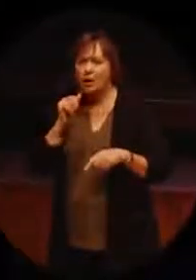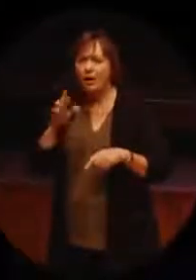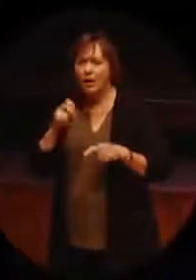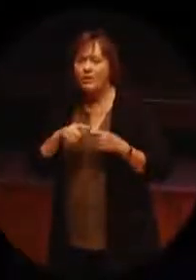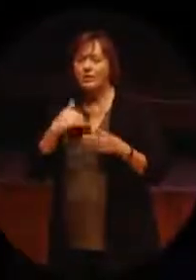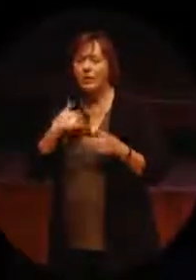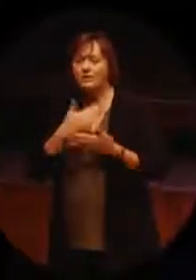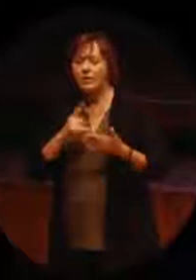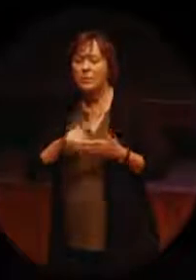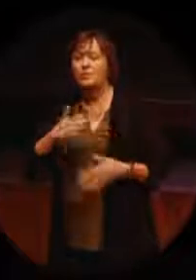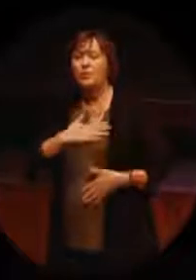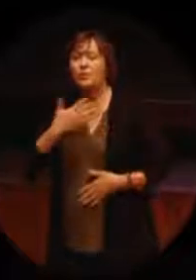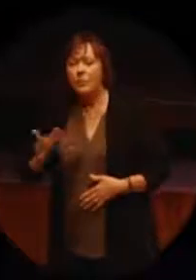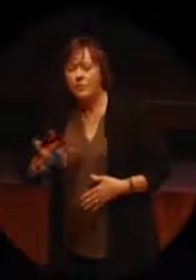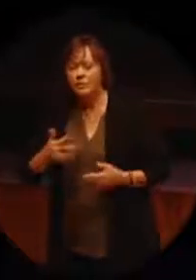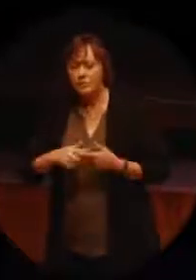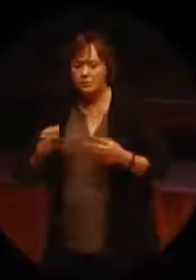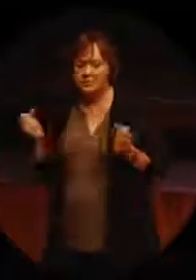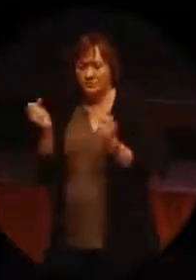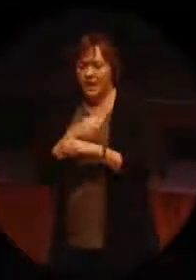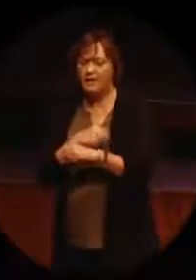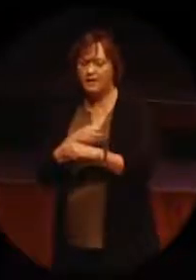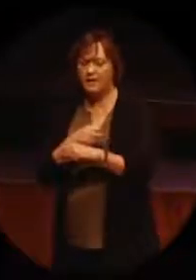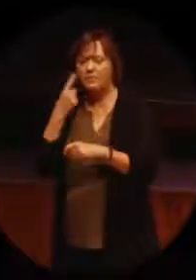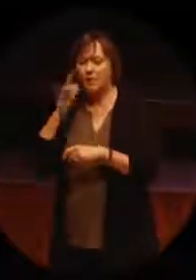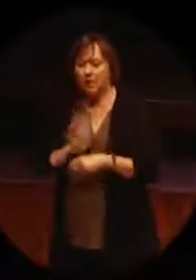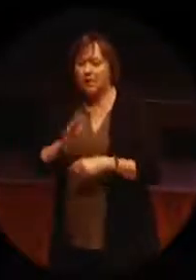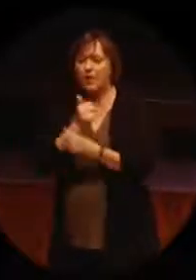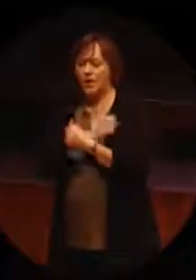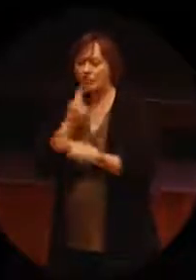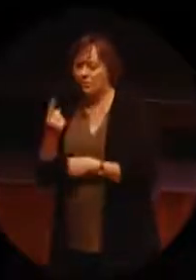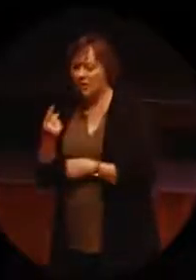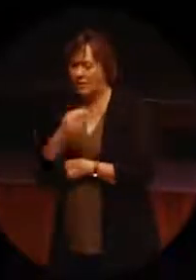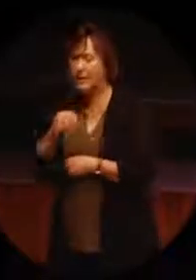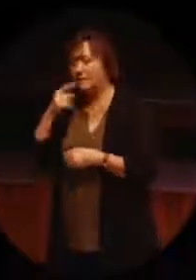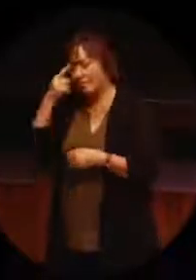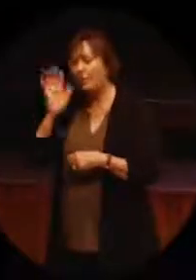that you have someone that's willing to fight for their